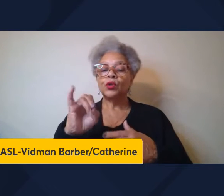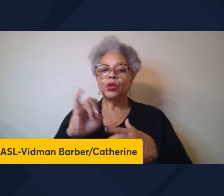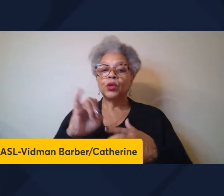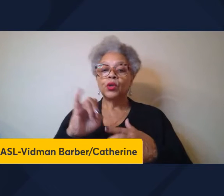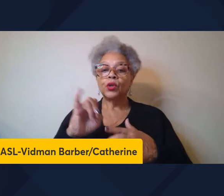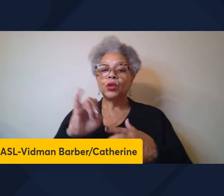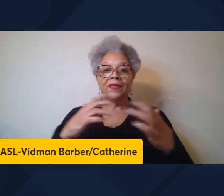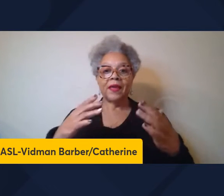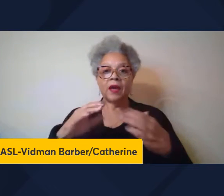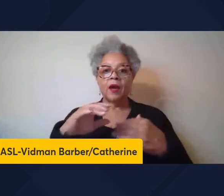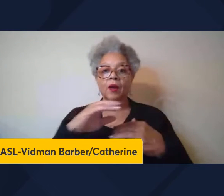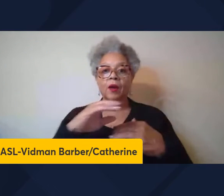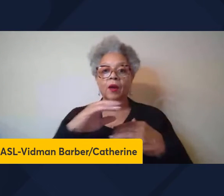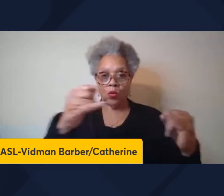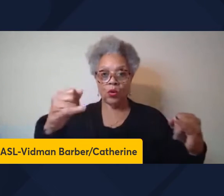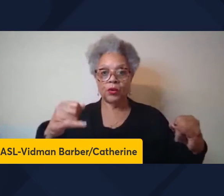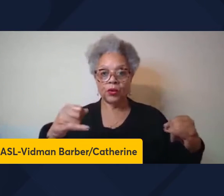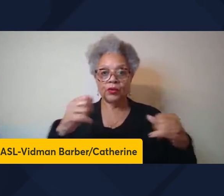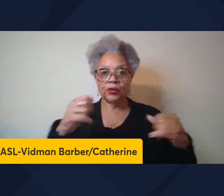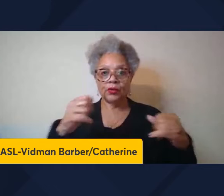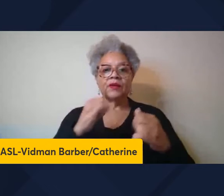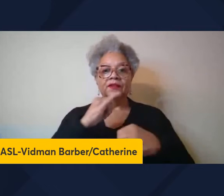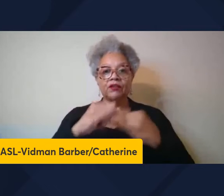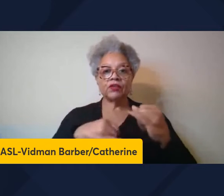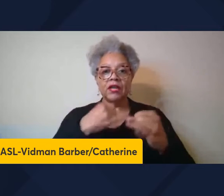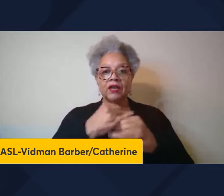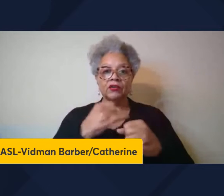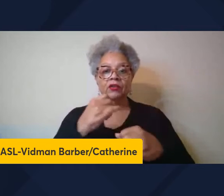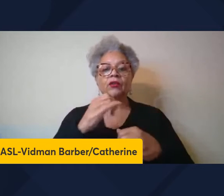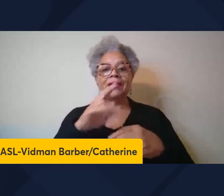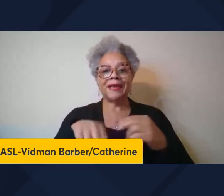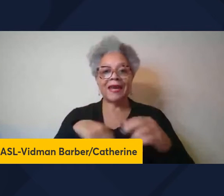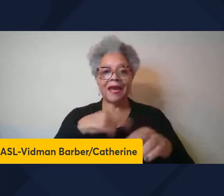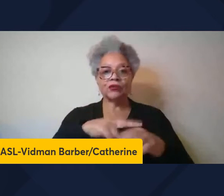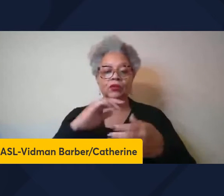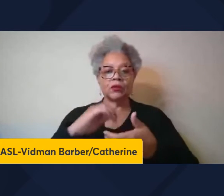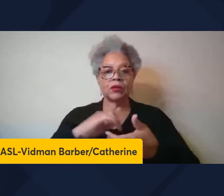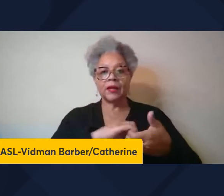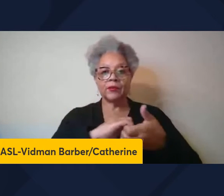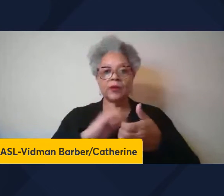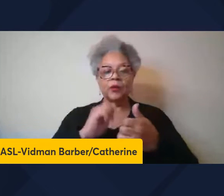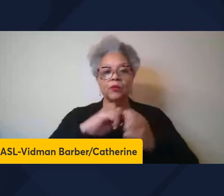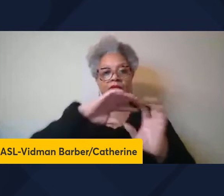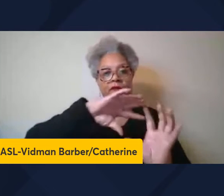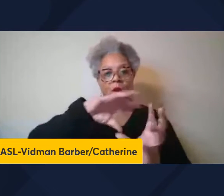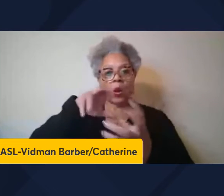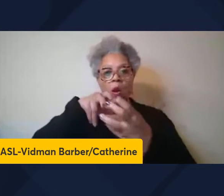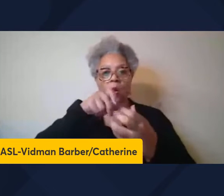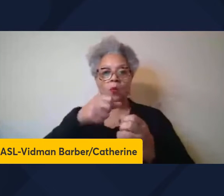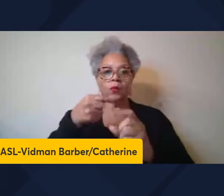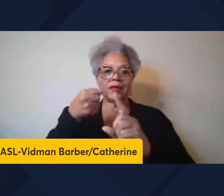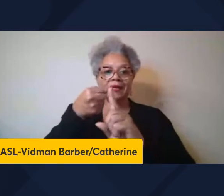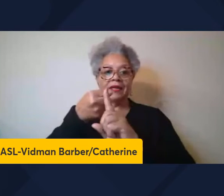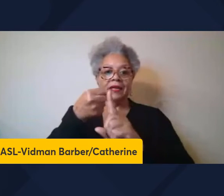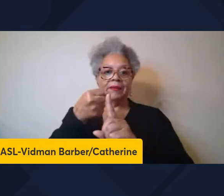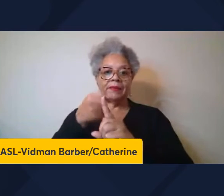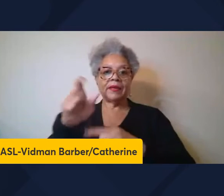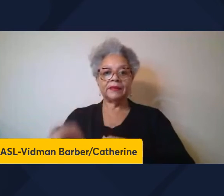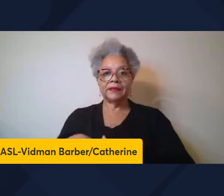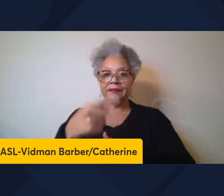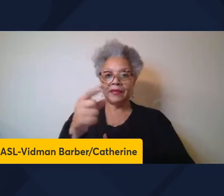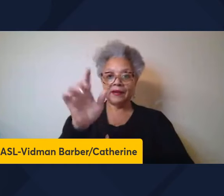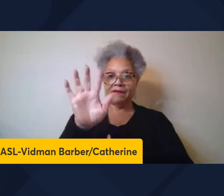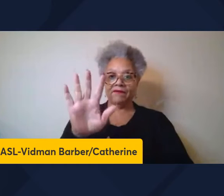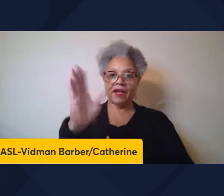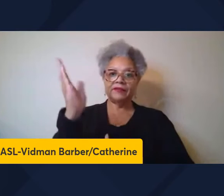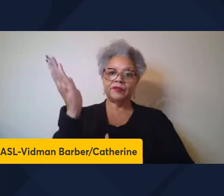internationally or with international collaborations and has had global impacts. Today we will have five speakers here to tell us about